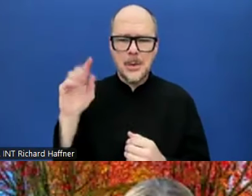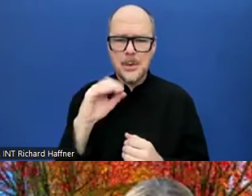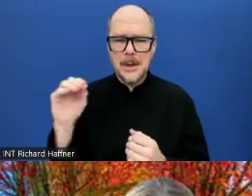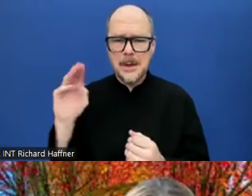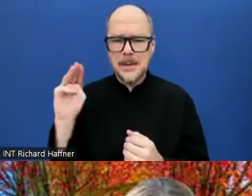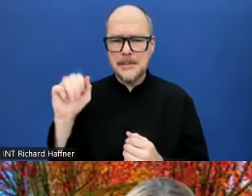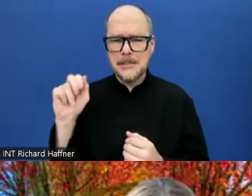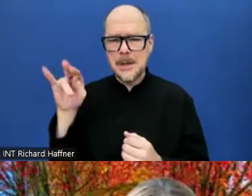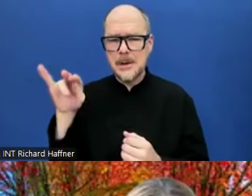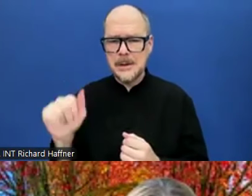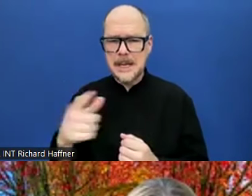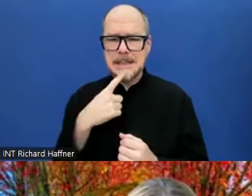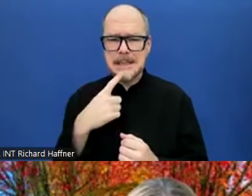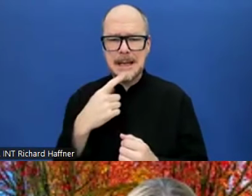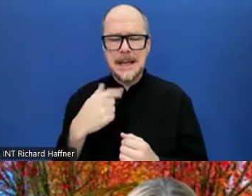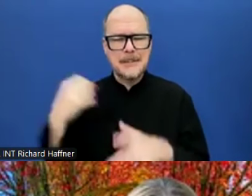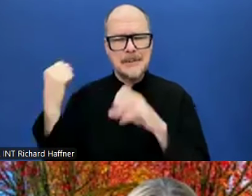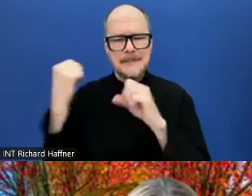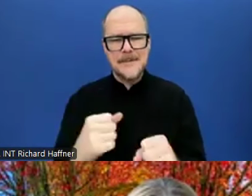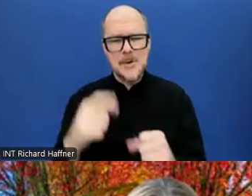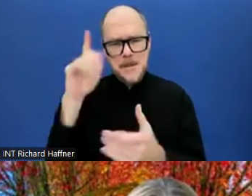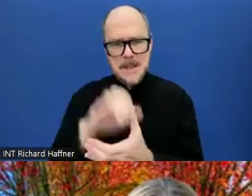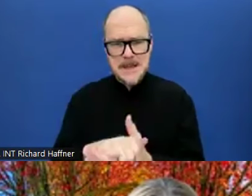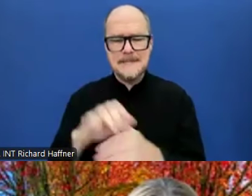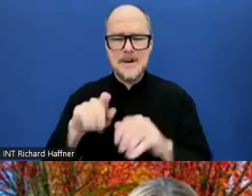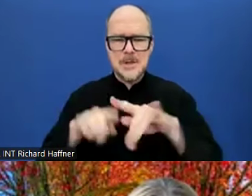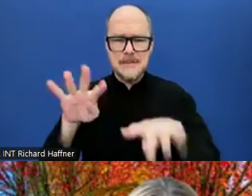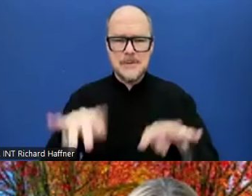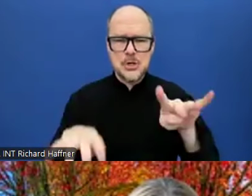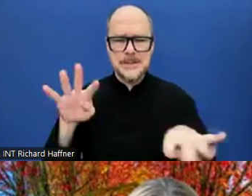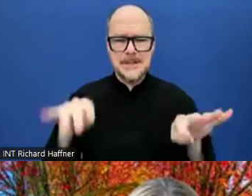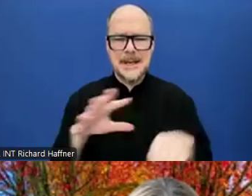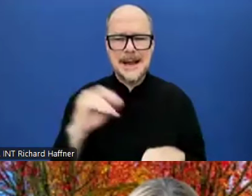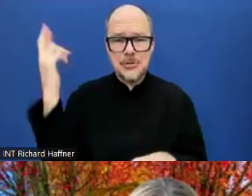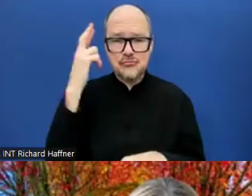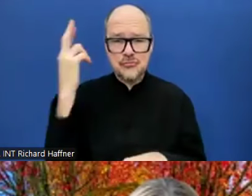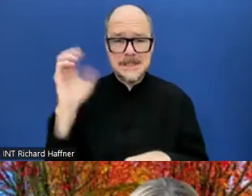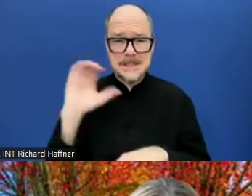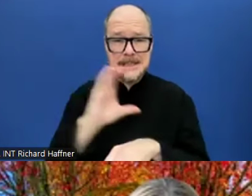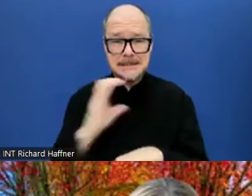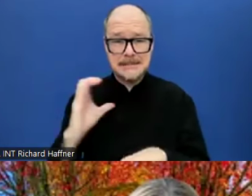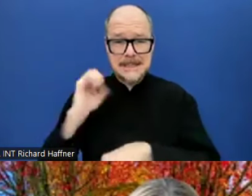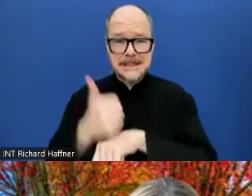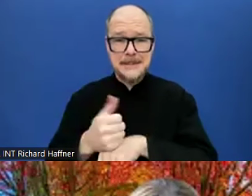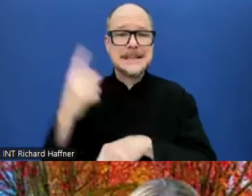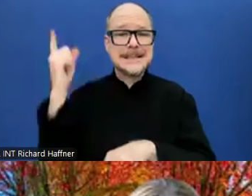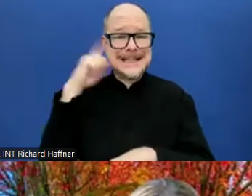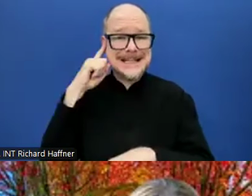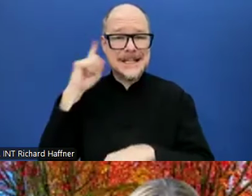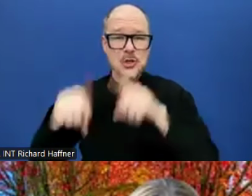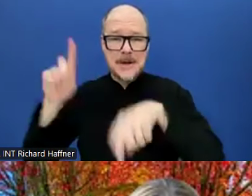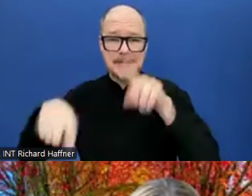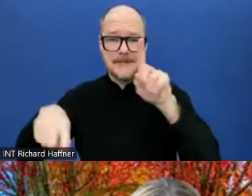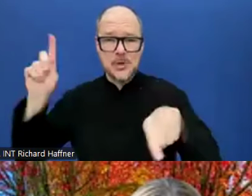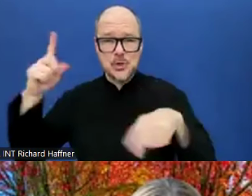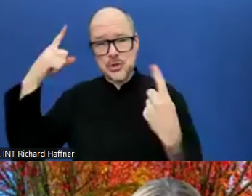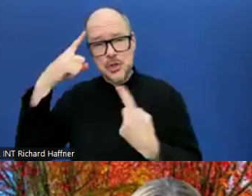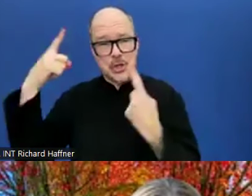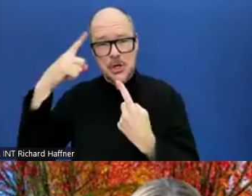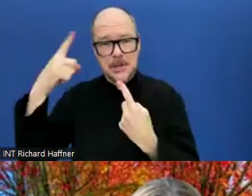I'm a firm believer in diversity, and that the reason these committees exist is to hear diverse thoughts.